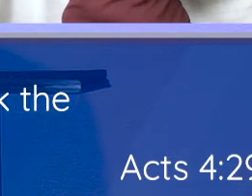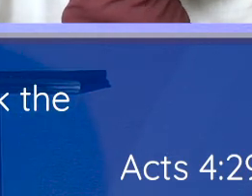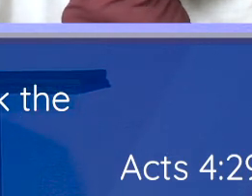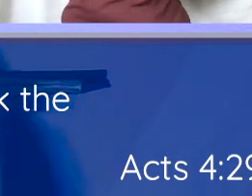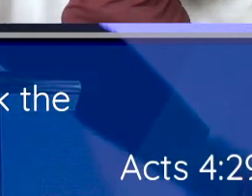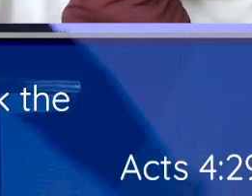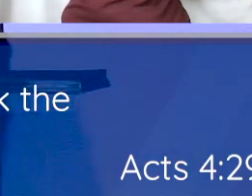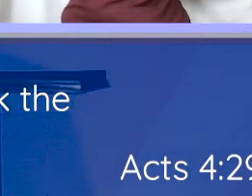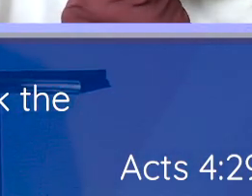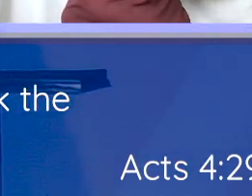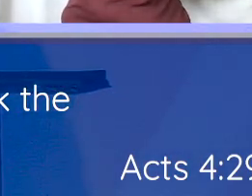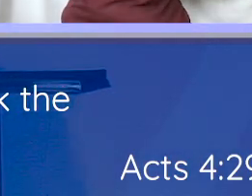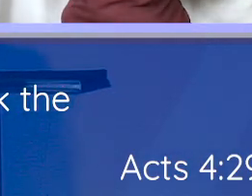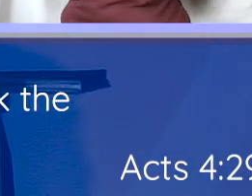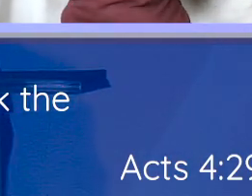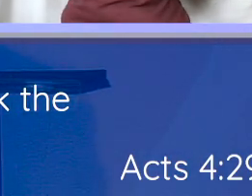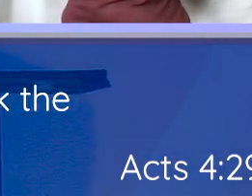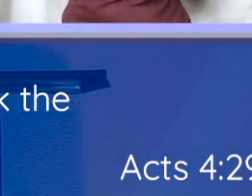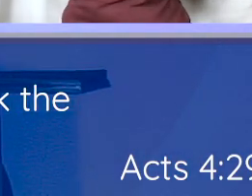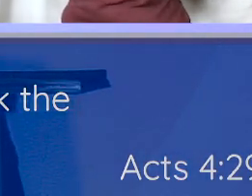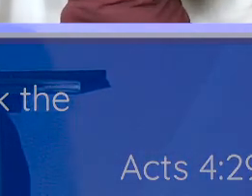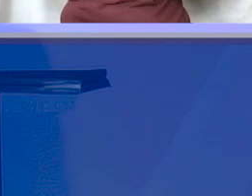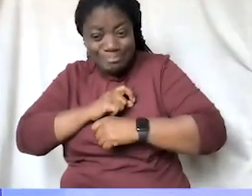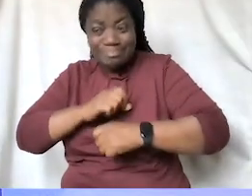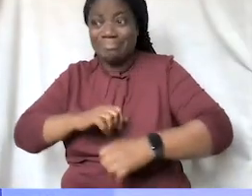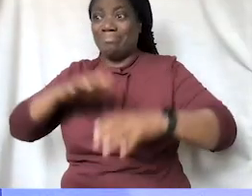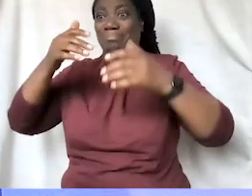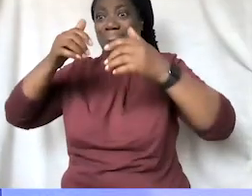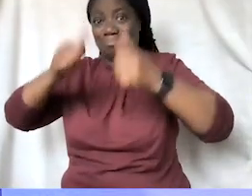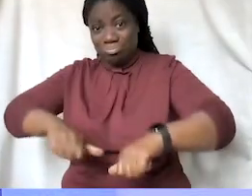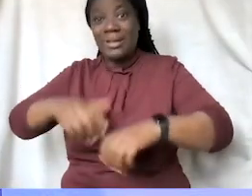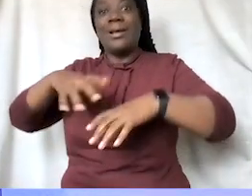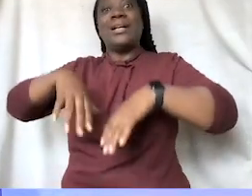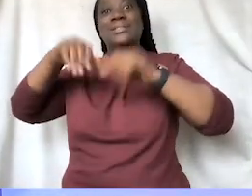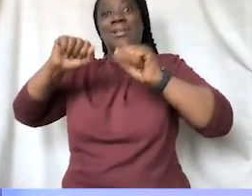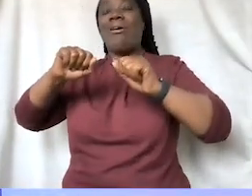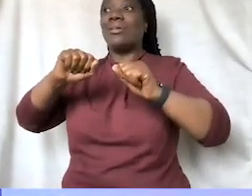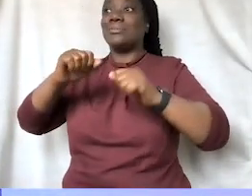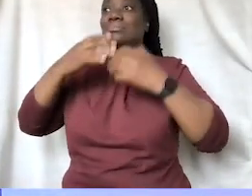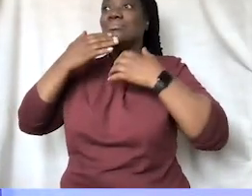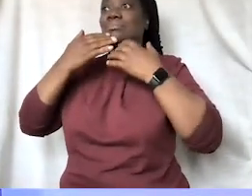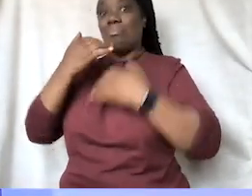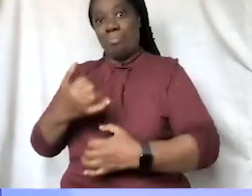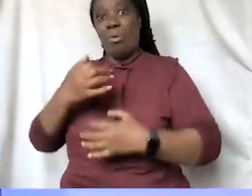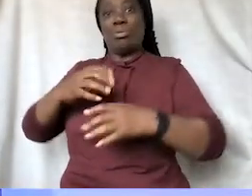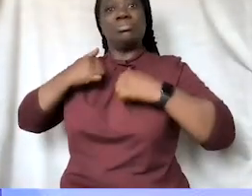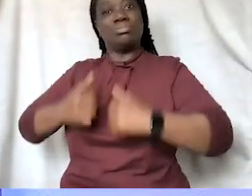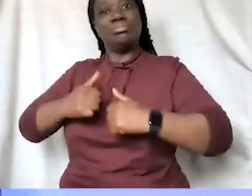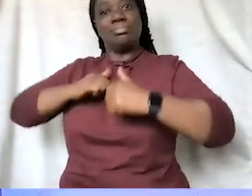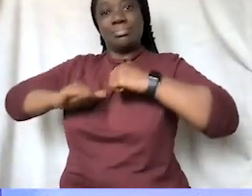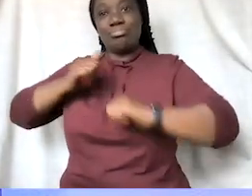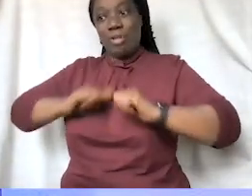to speak the word of God with boldness. I've come by to let someone know